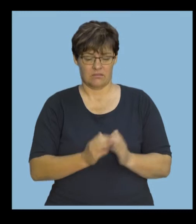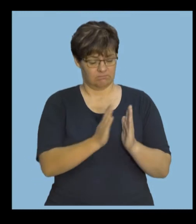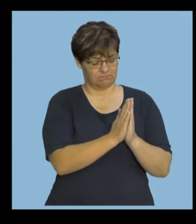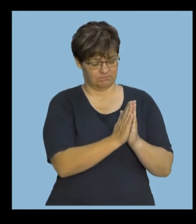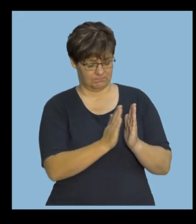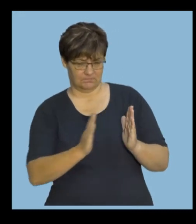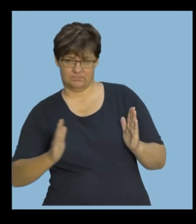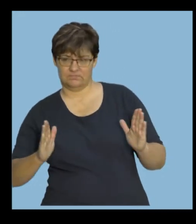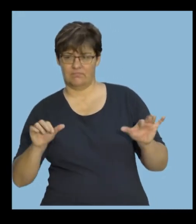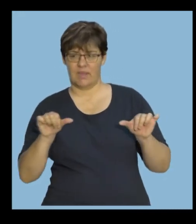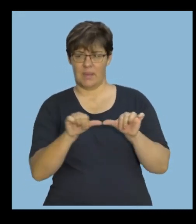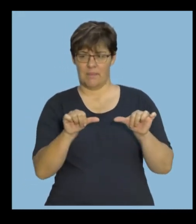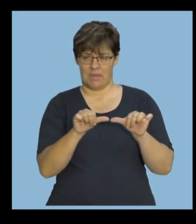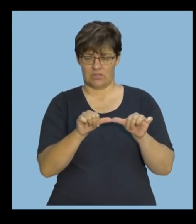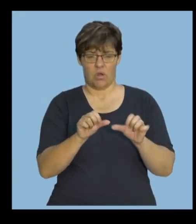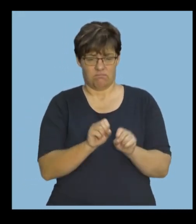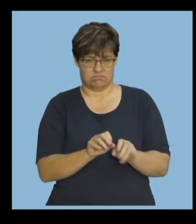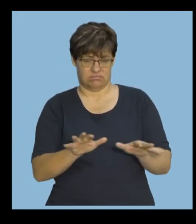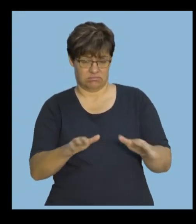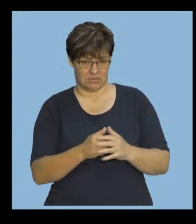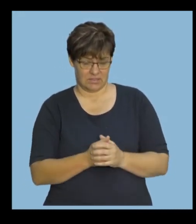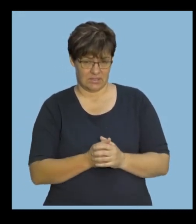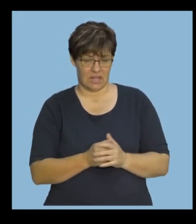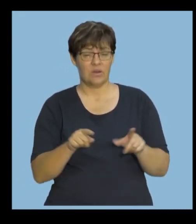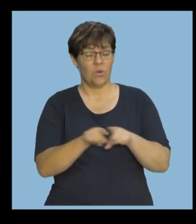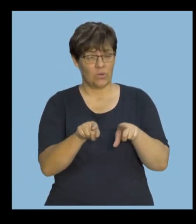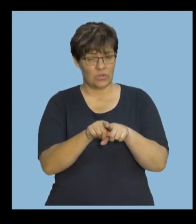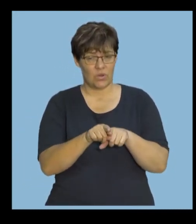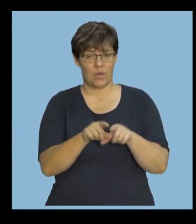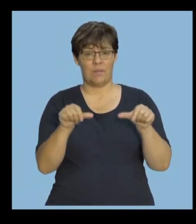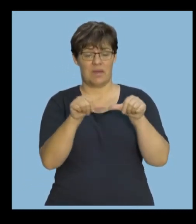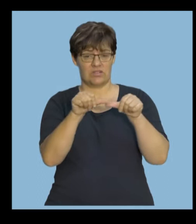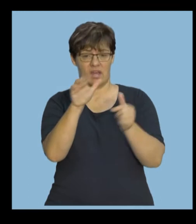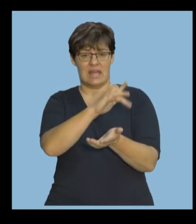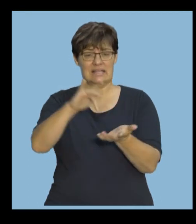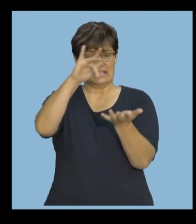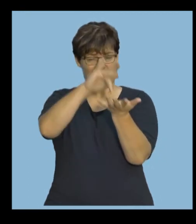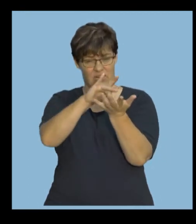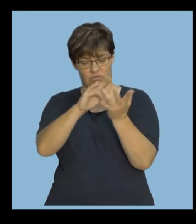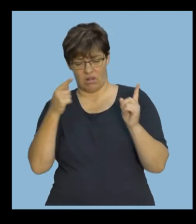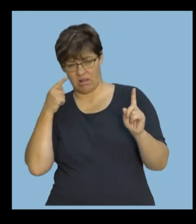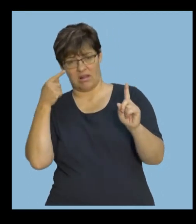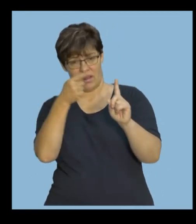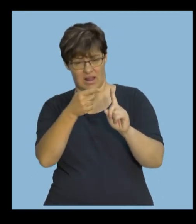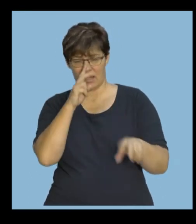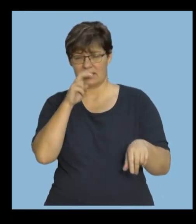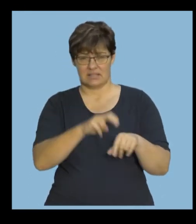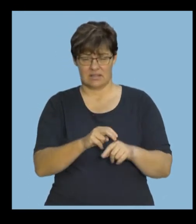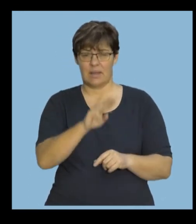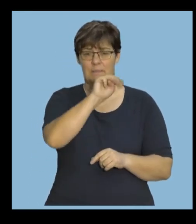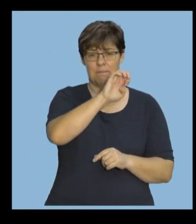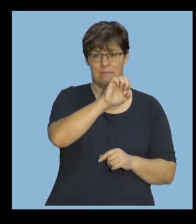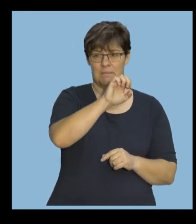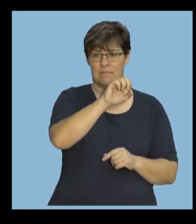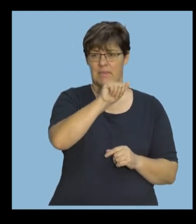So this are called the measure of the dispersion below, and the measure of central tendency,